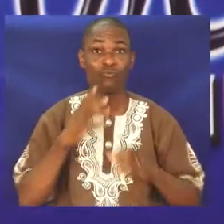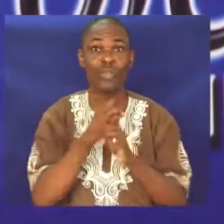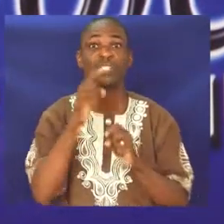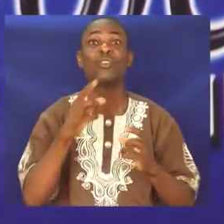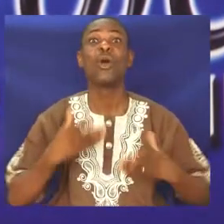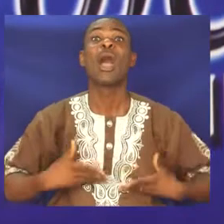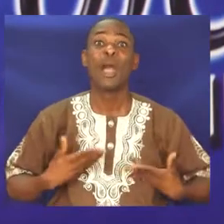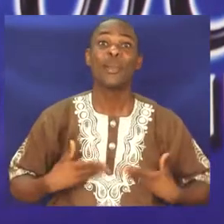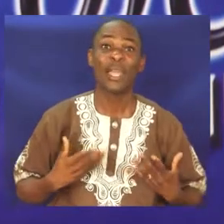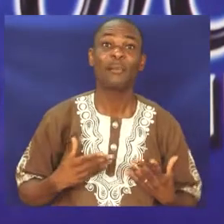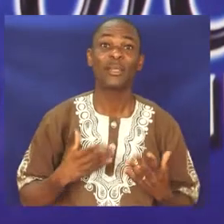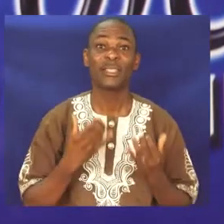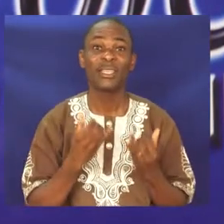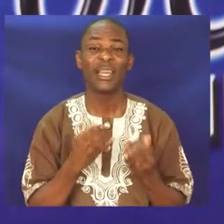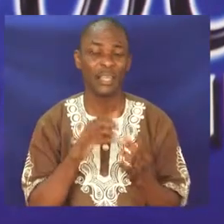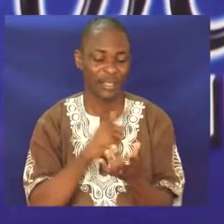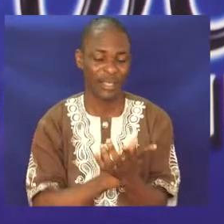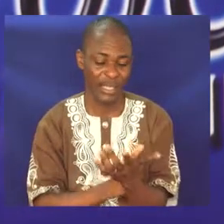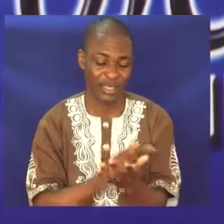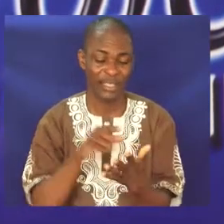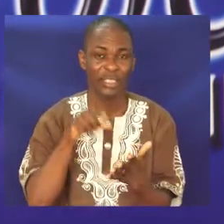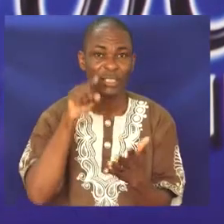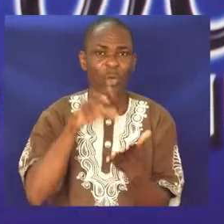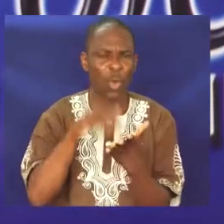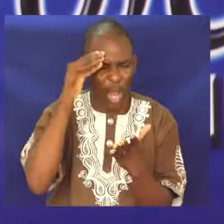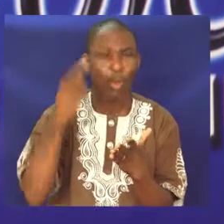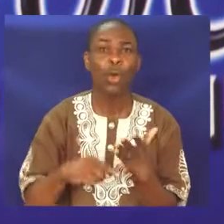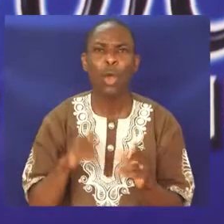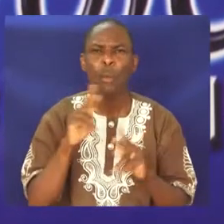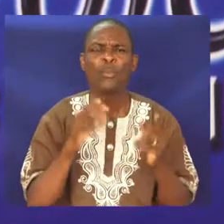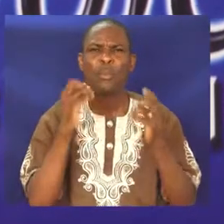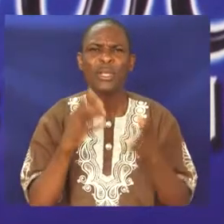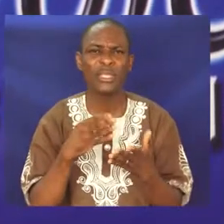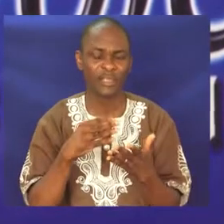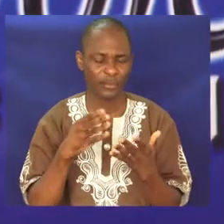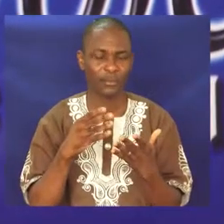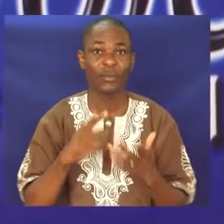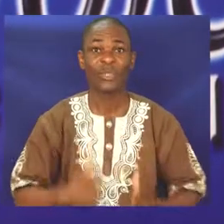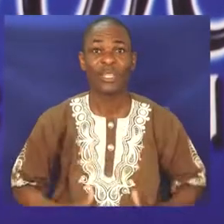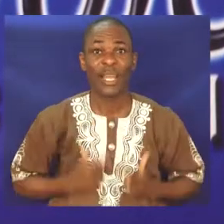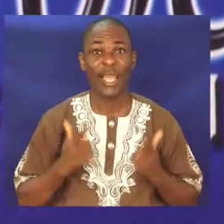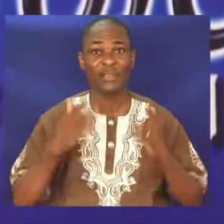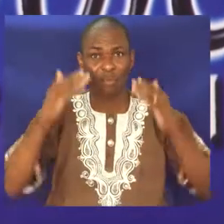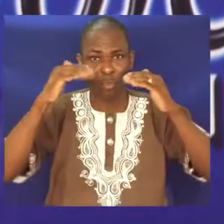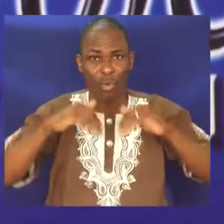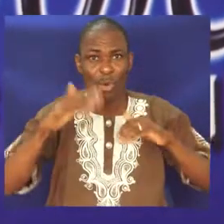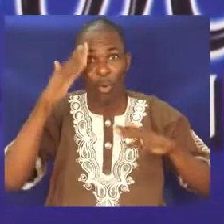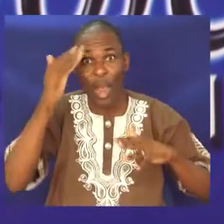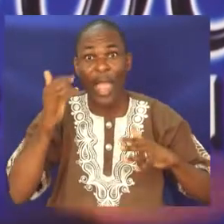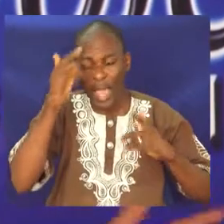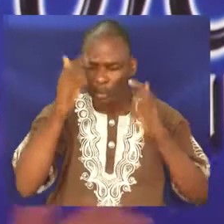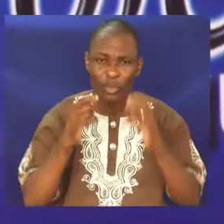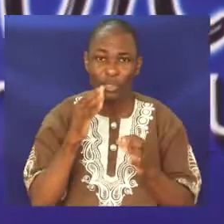bo ahwiegu esan say so ye ade na say ene ade no anyeye say pa